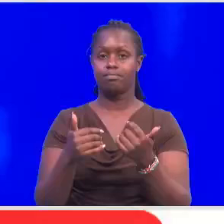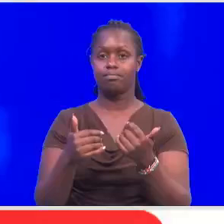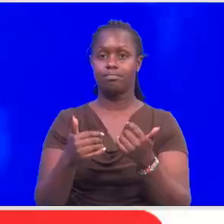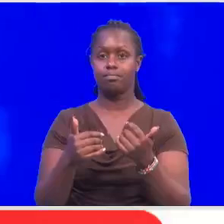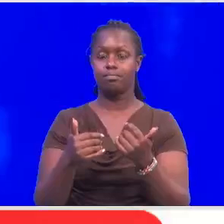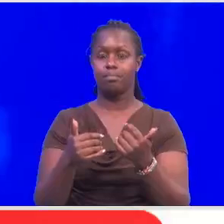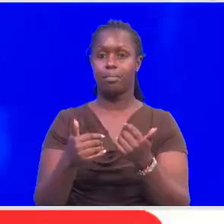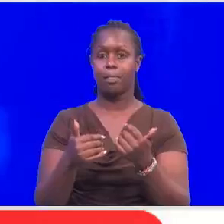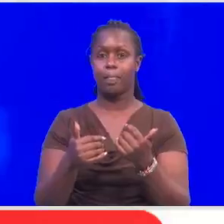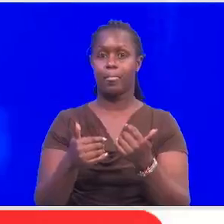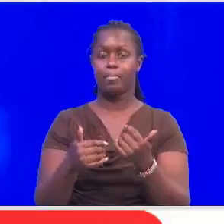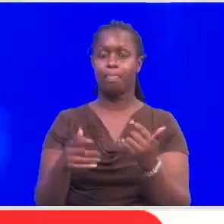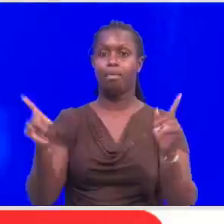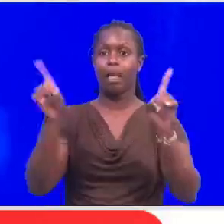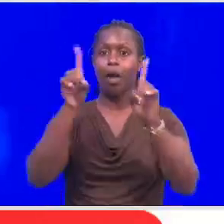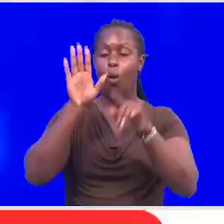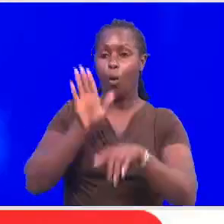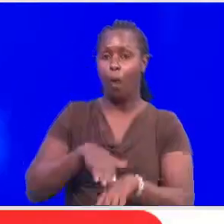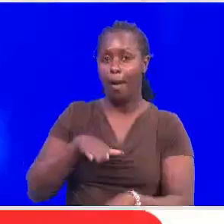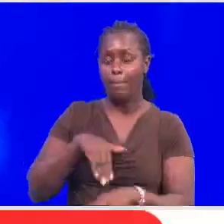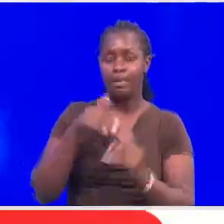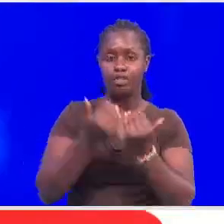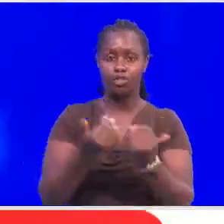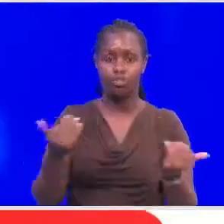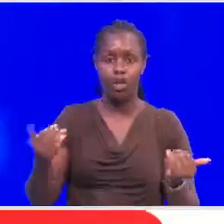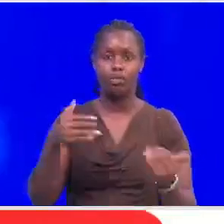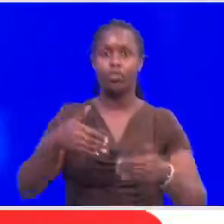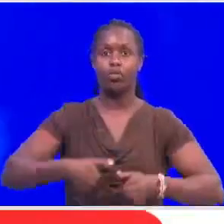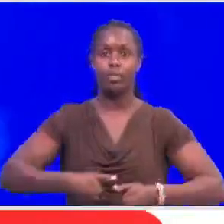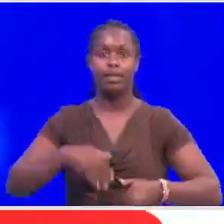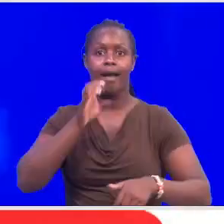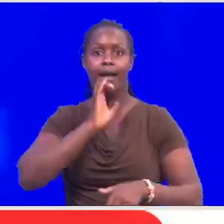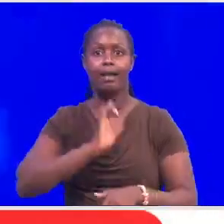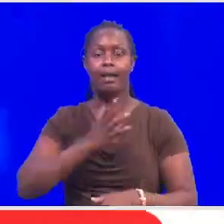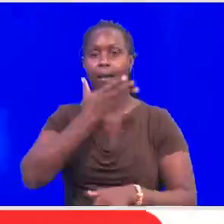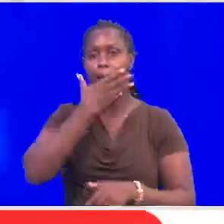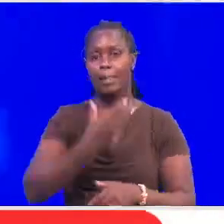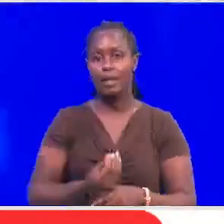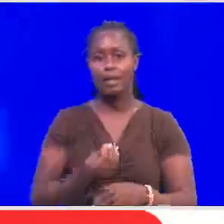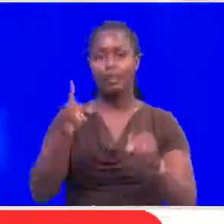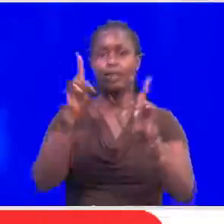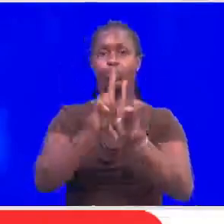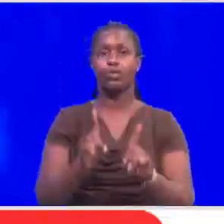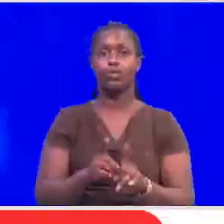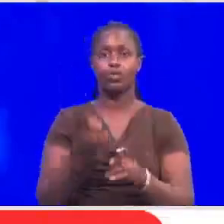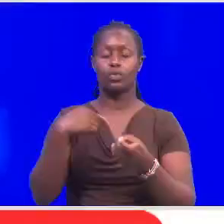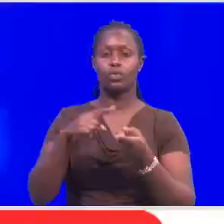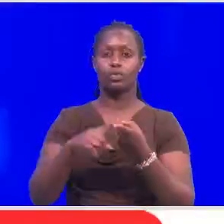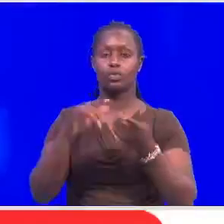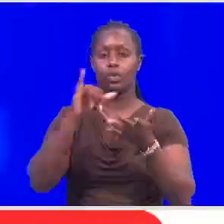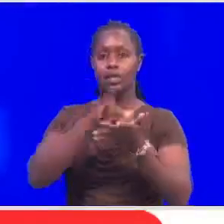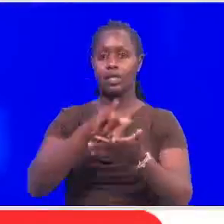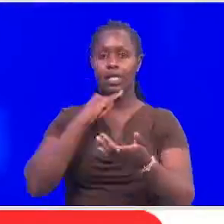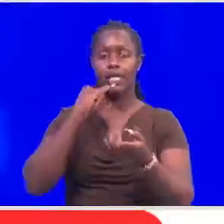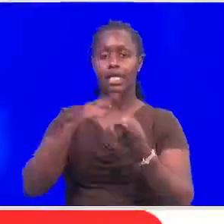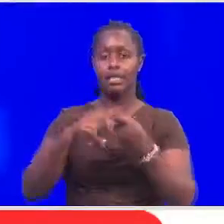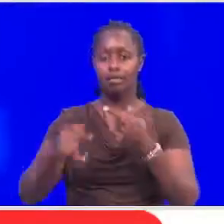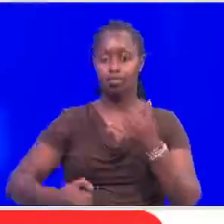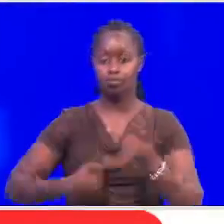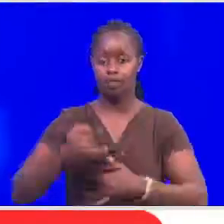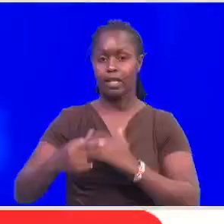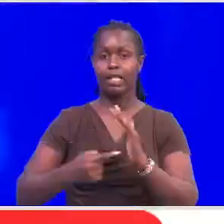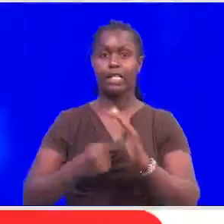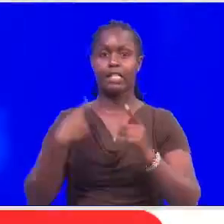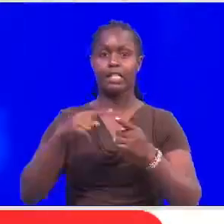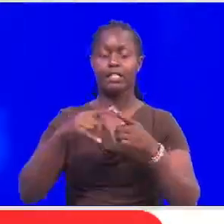Women, men, children, youth and the elderly all joined in the celebration of this day, believing in the joyous birth of